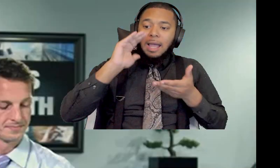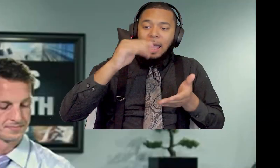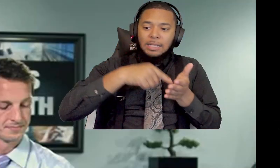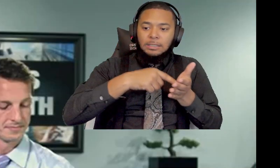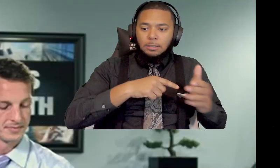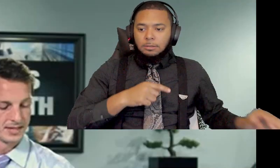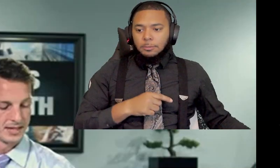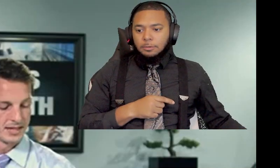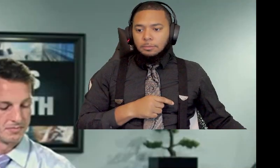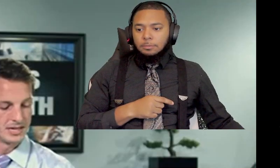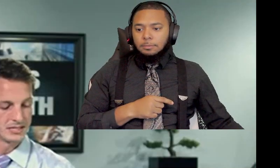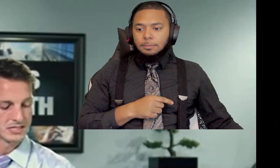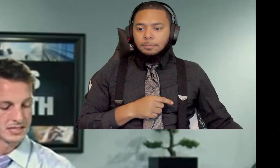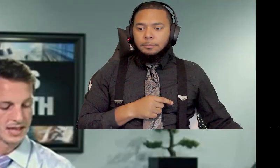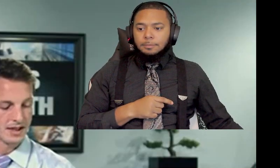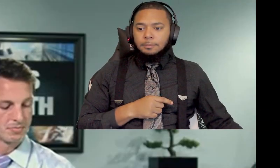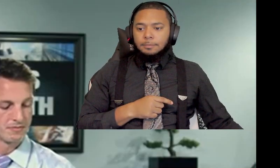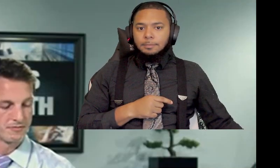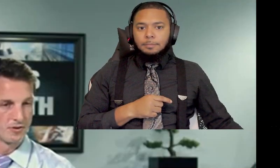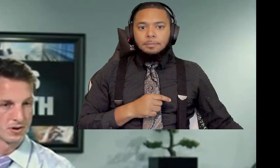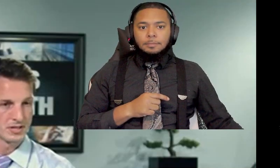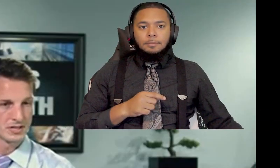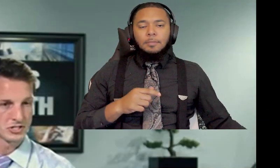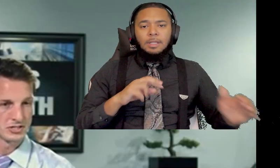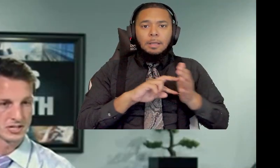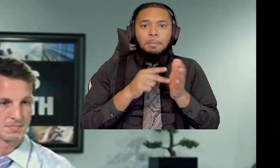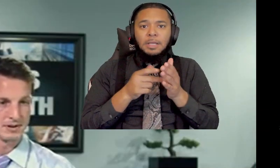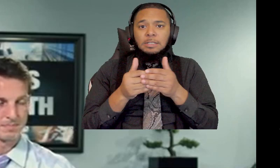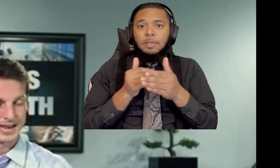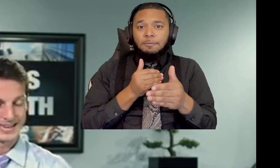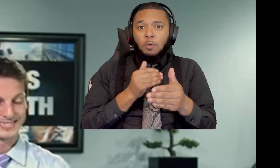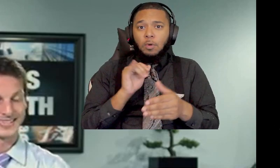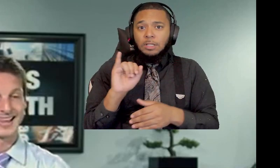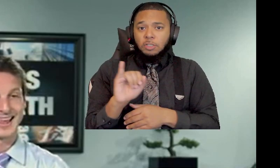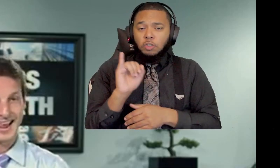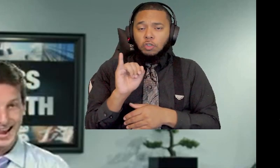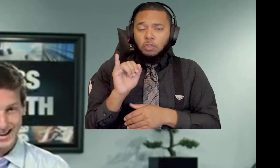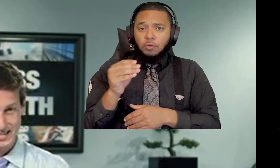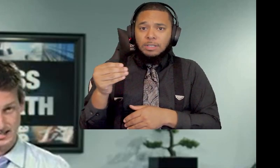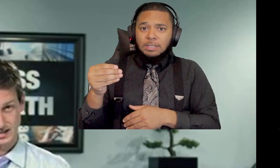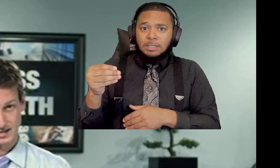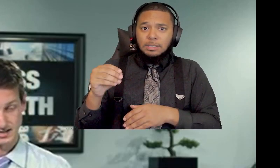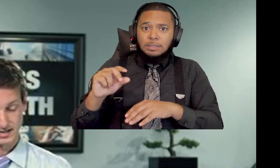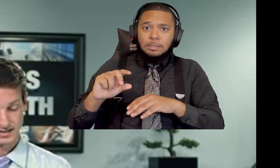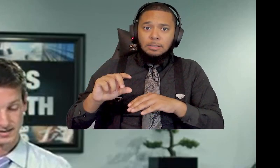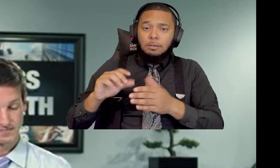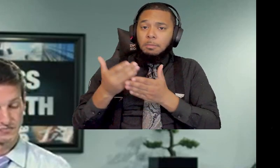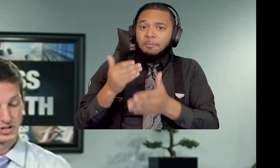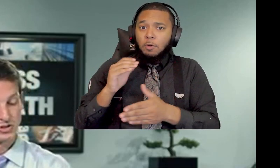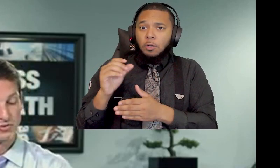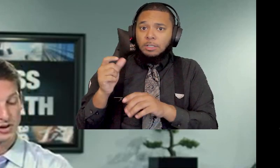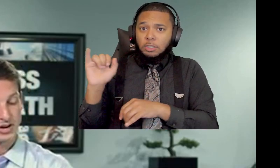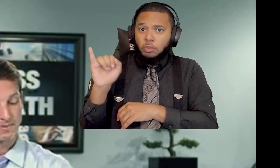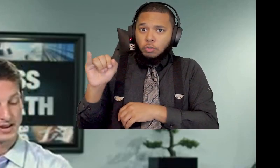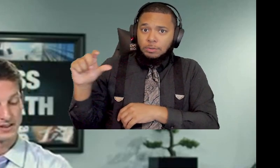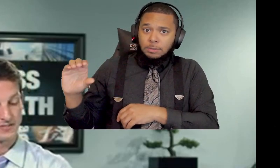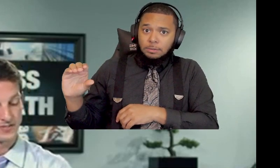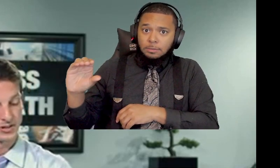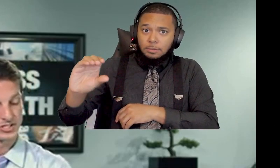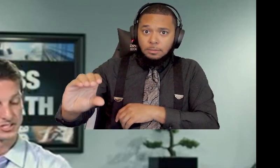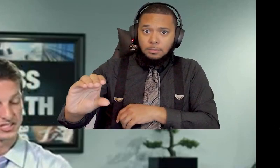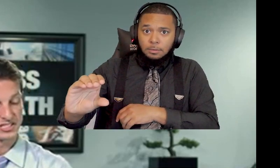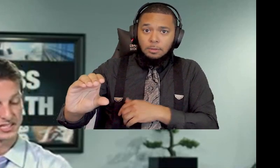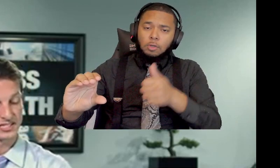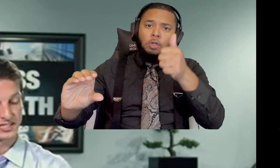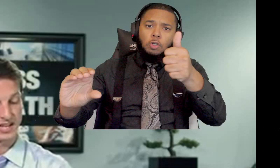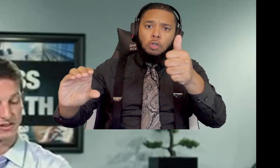plan means that before the insurance company pays anything you are going to pay the